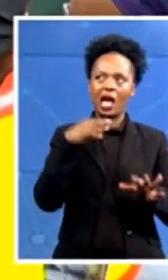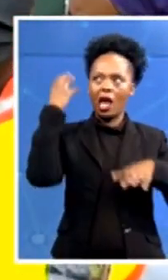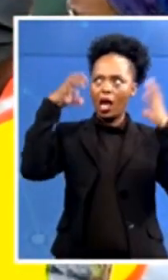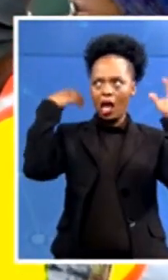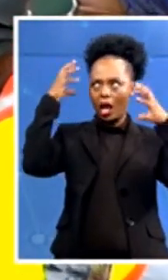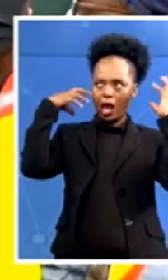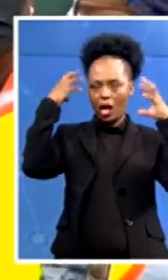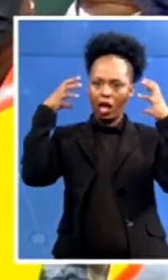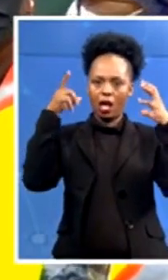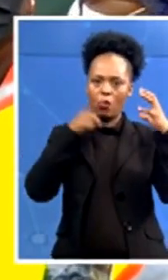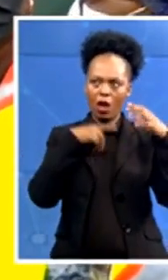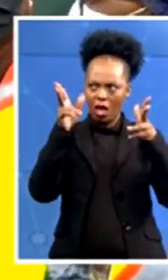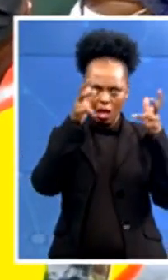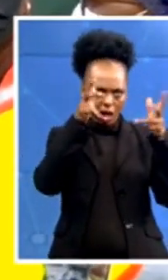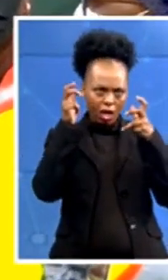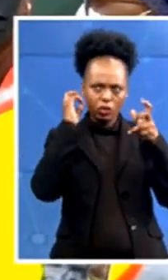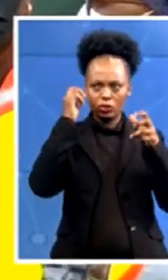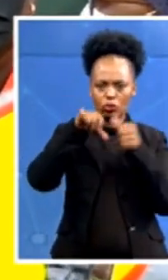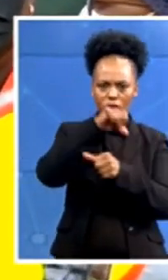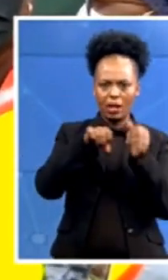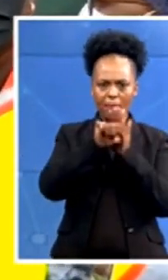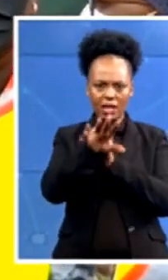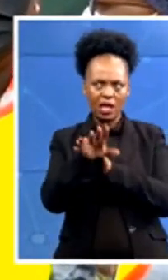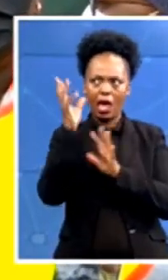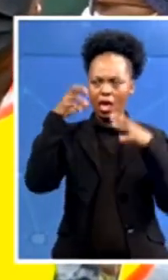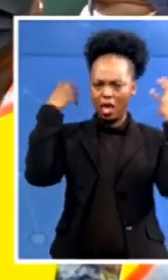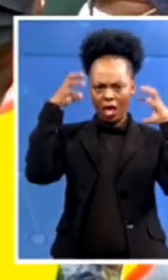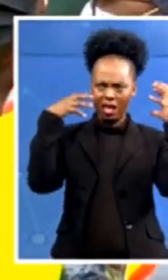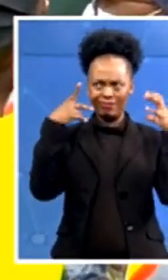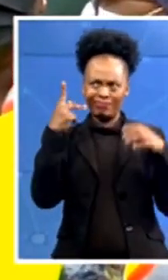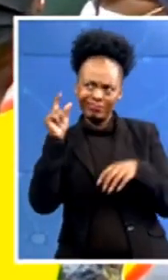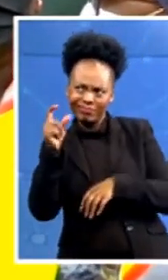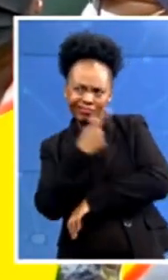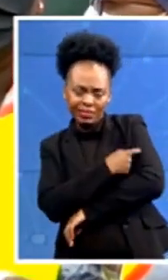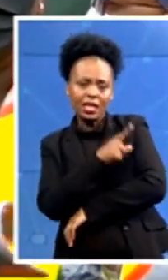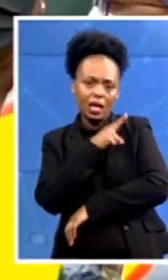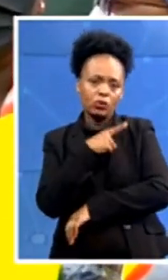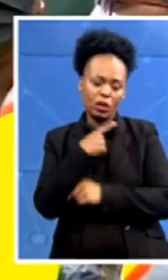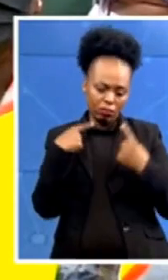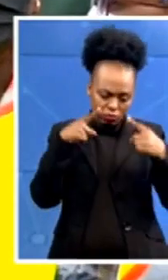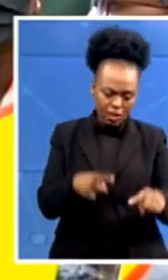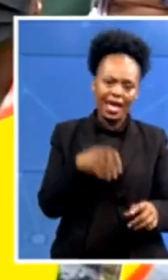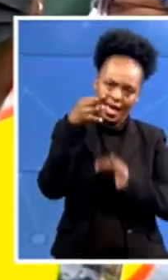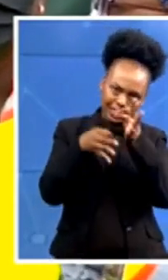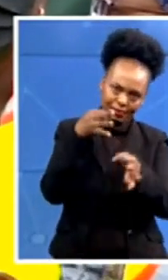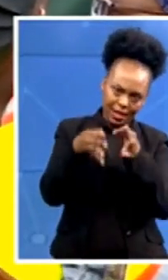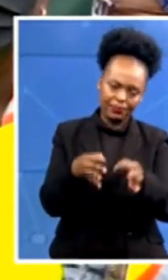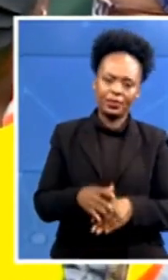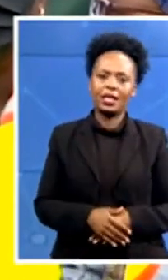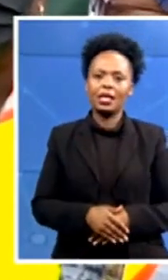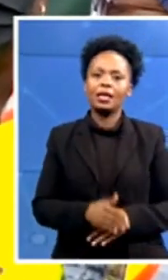explain some of those things. But there are also, especially your older people, sometimes they just don't have the